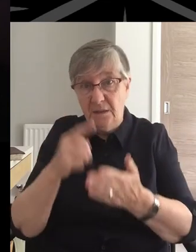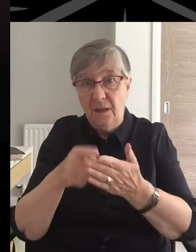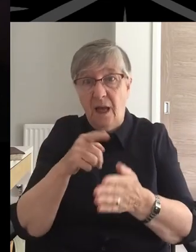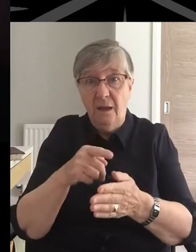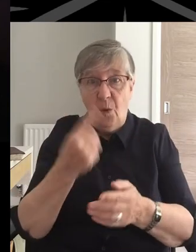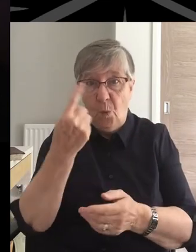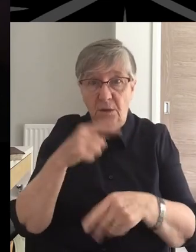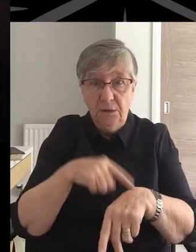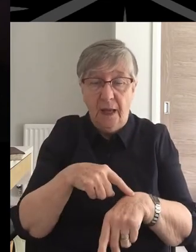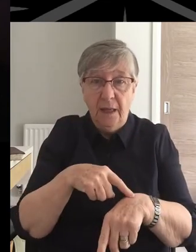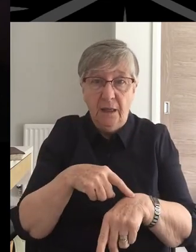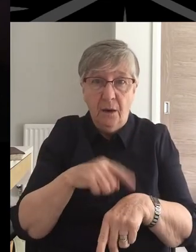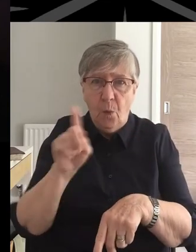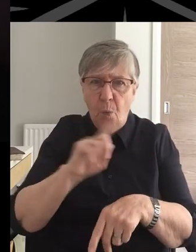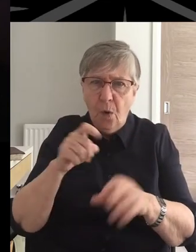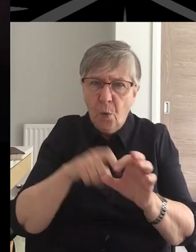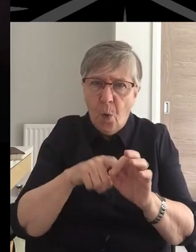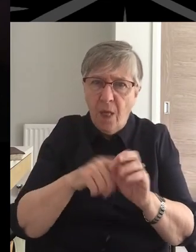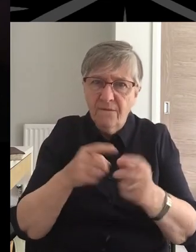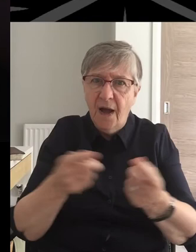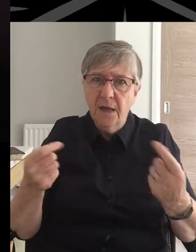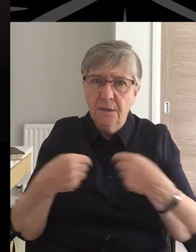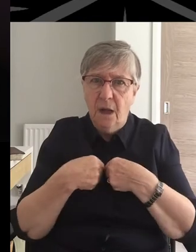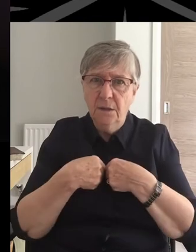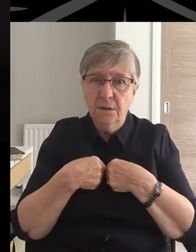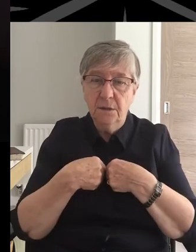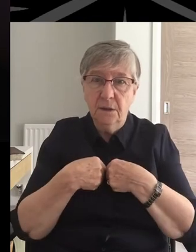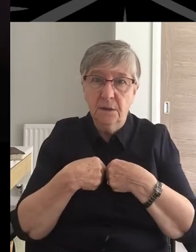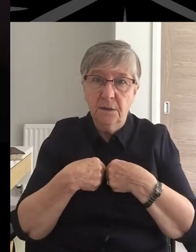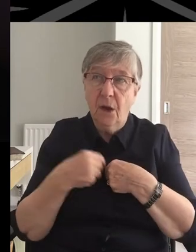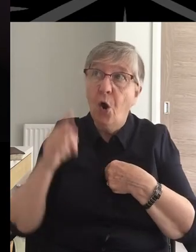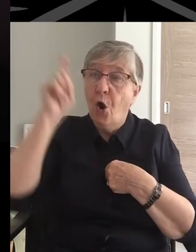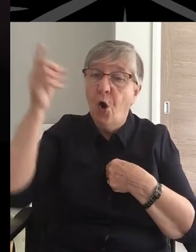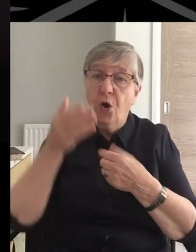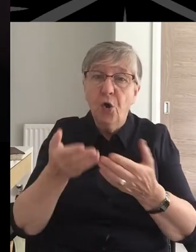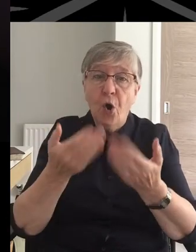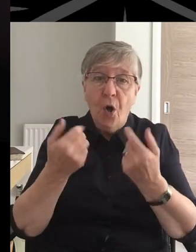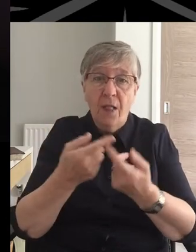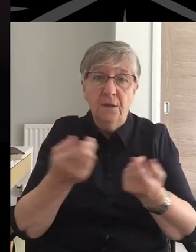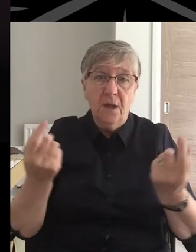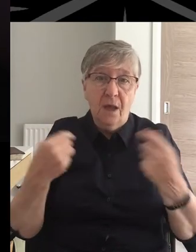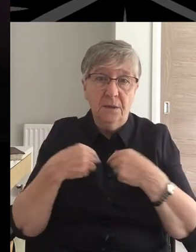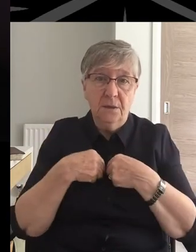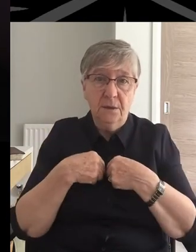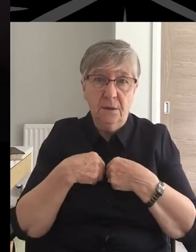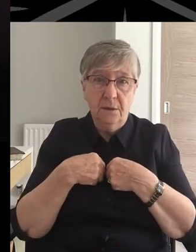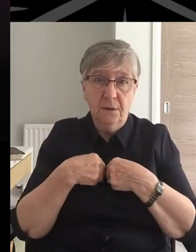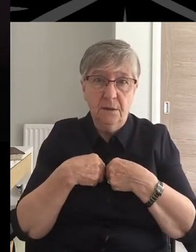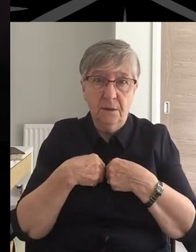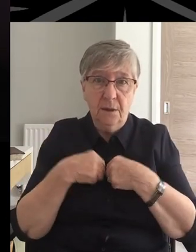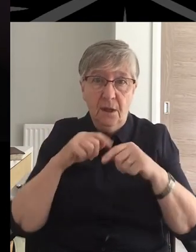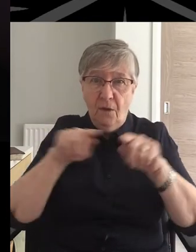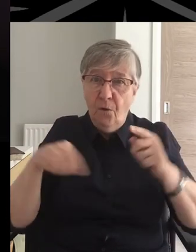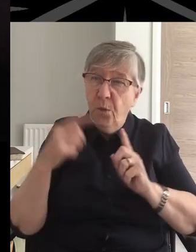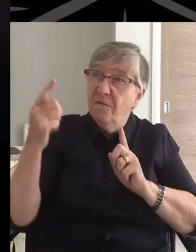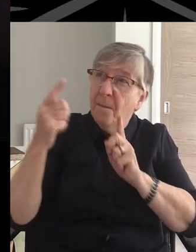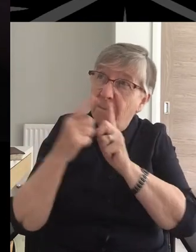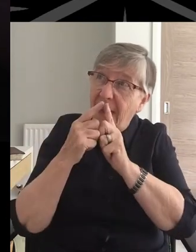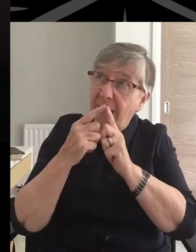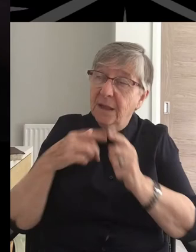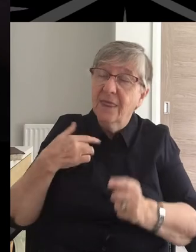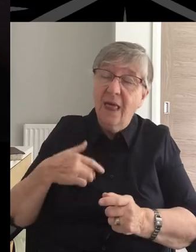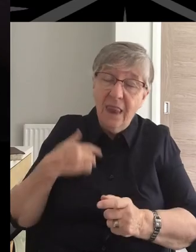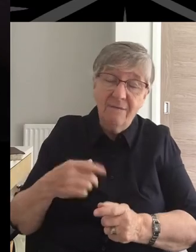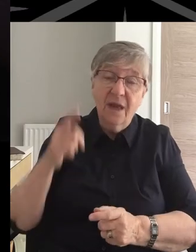what qualifies us. What qualifies us is that we're called by God. What qualifies us is that we've met with a living God and heard